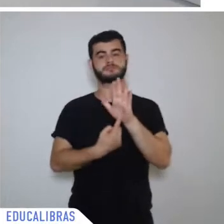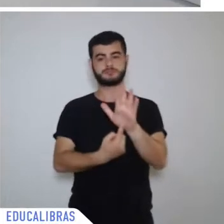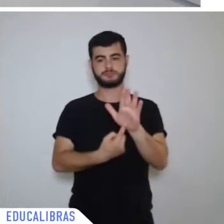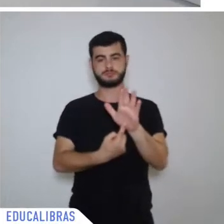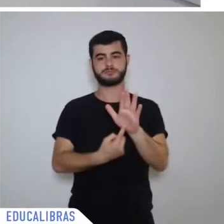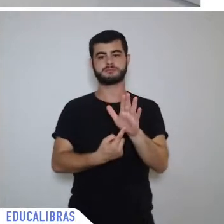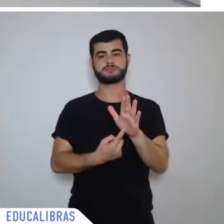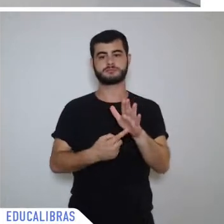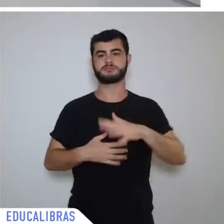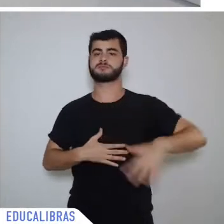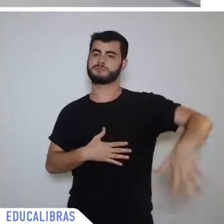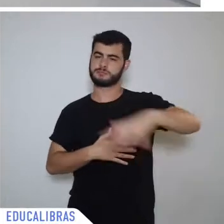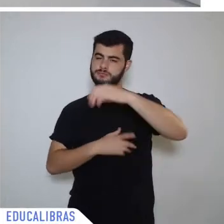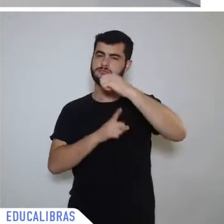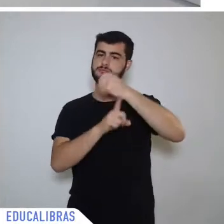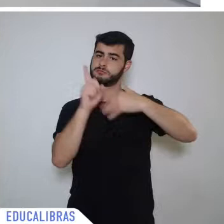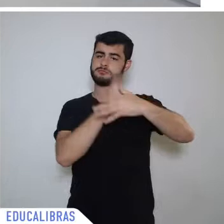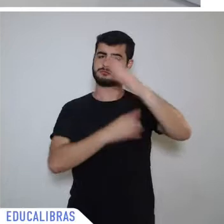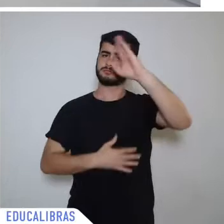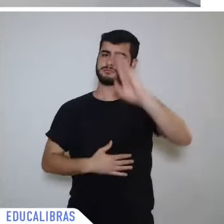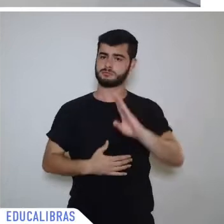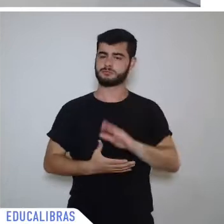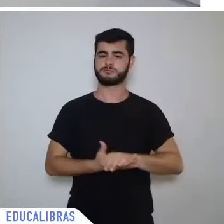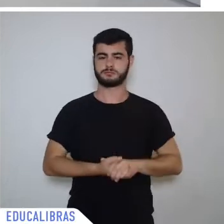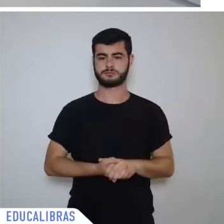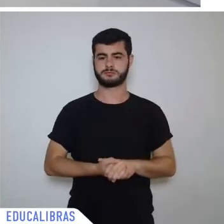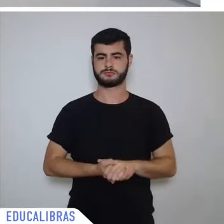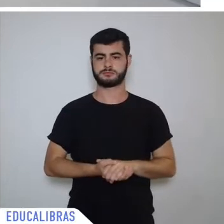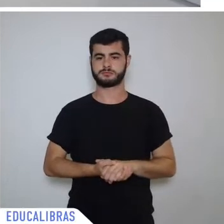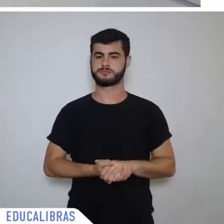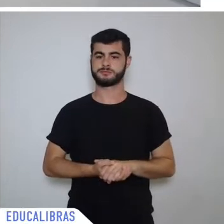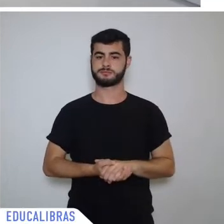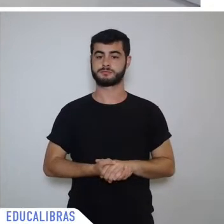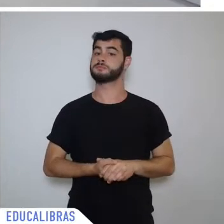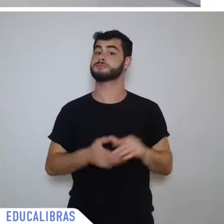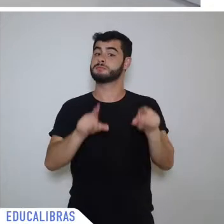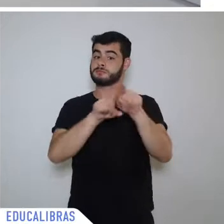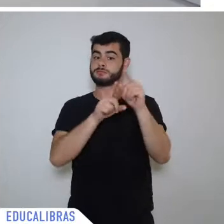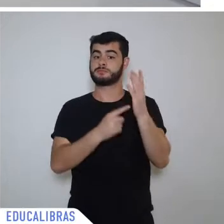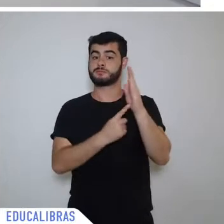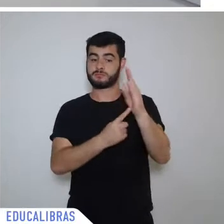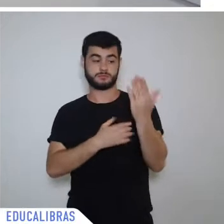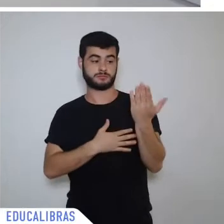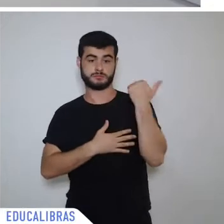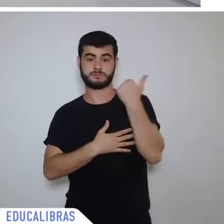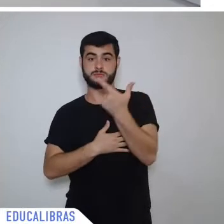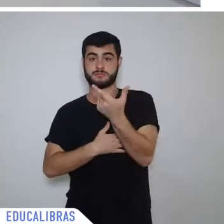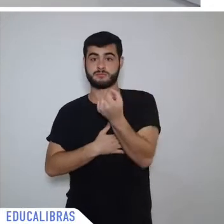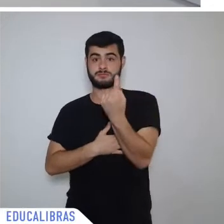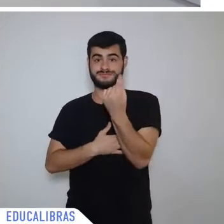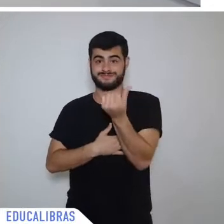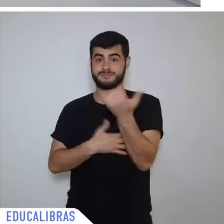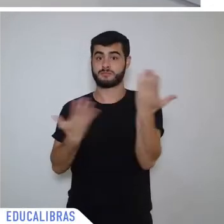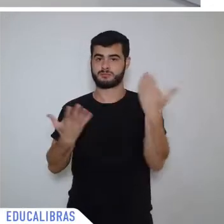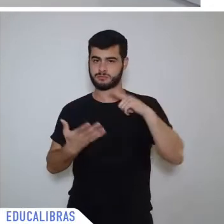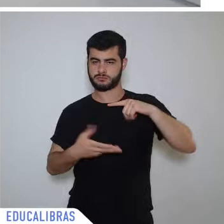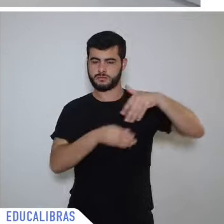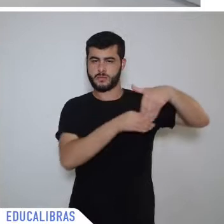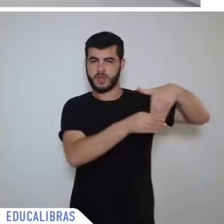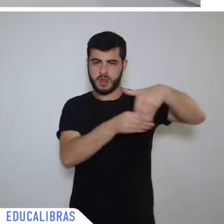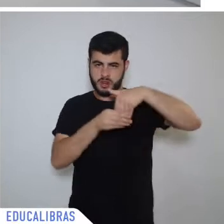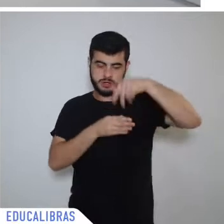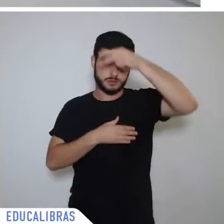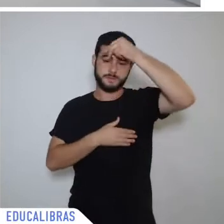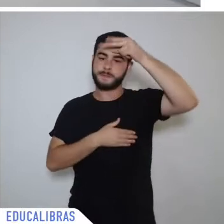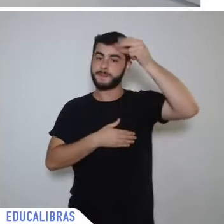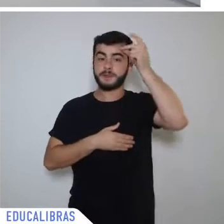been representing themselves in policy, in politics in Brazil. In the